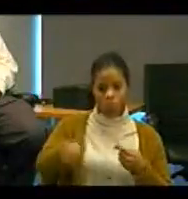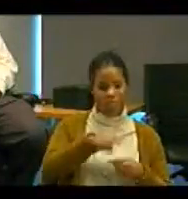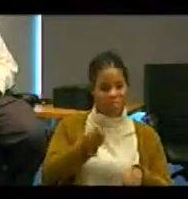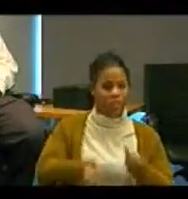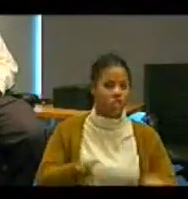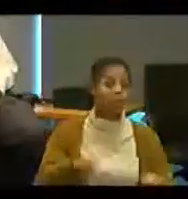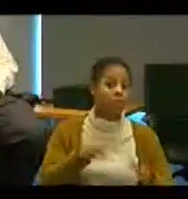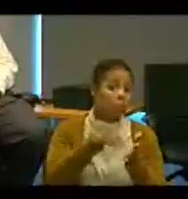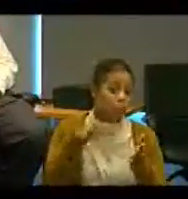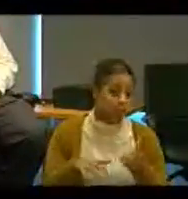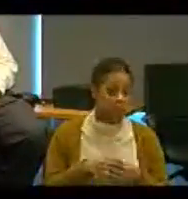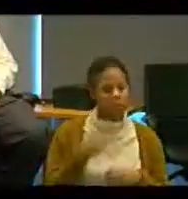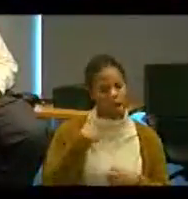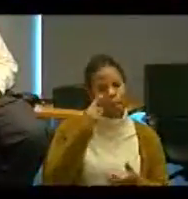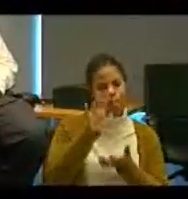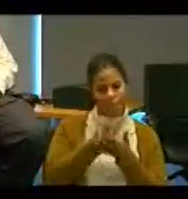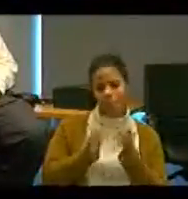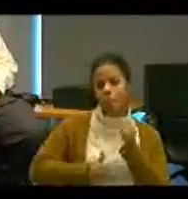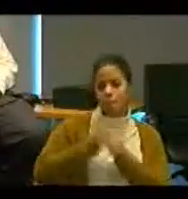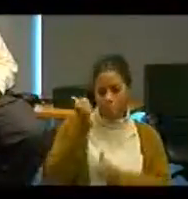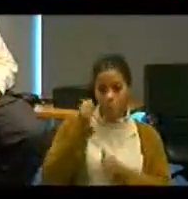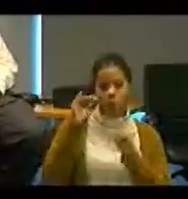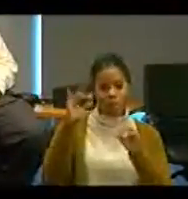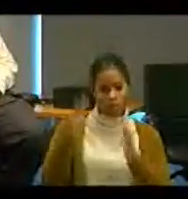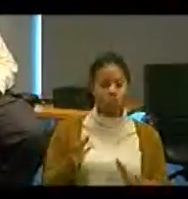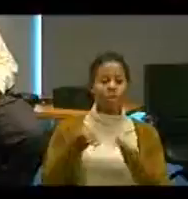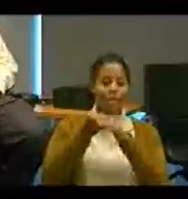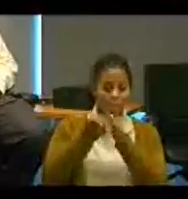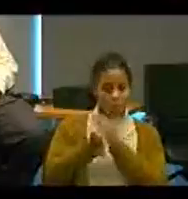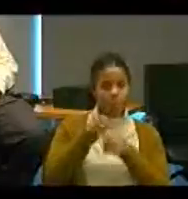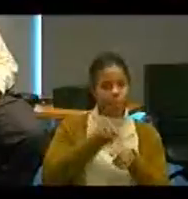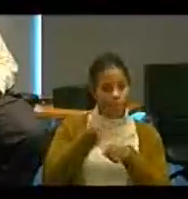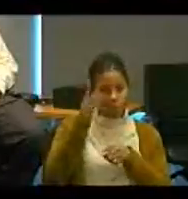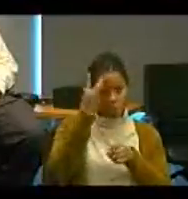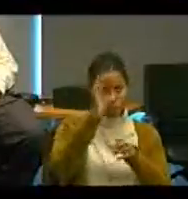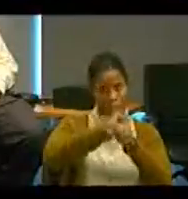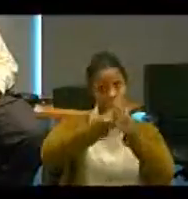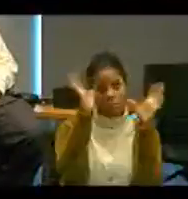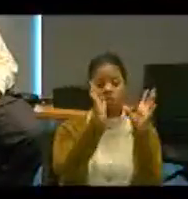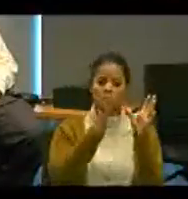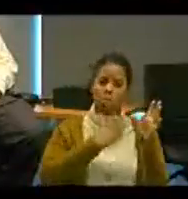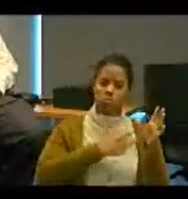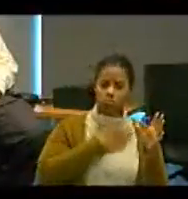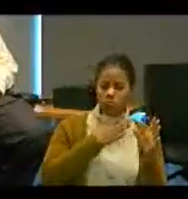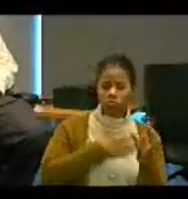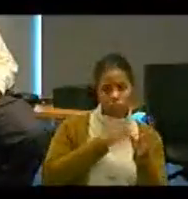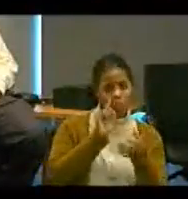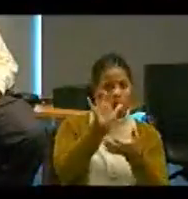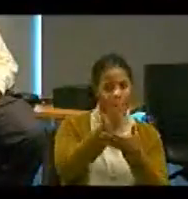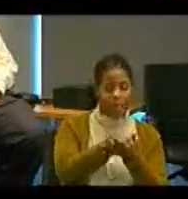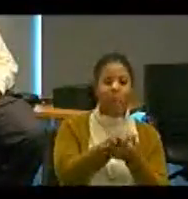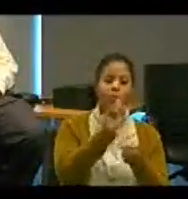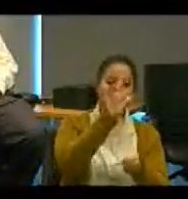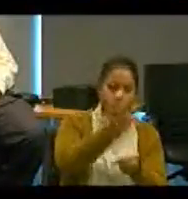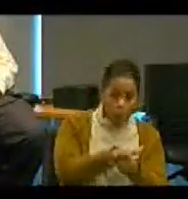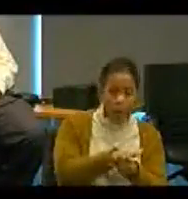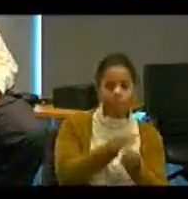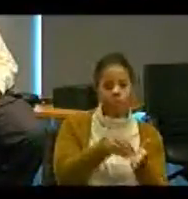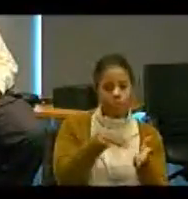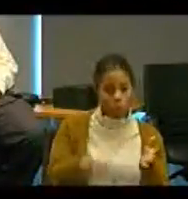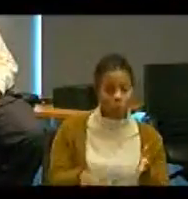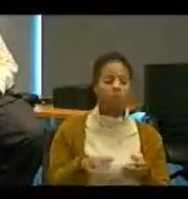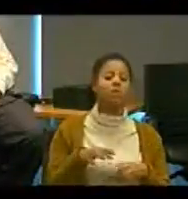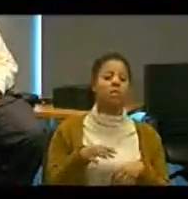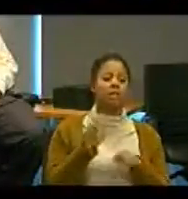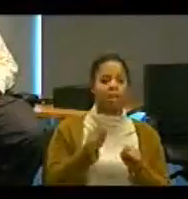that most educators enter the profession because they genuinely believe in the promise of all children, this level of diversity can improve the ways in which girls with disabilities